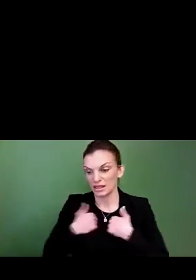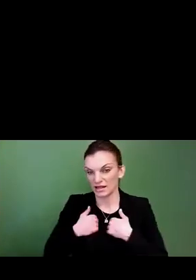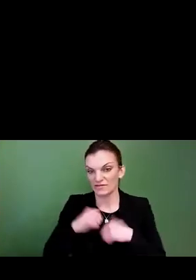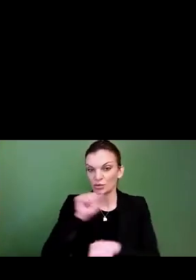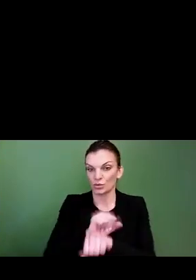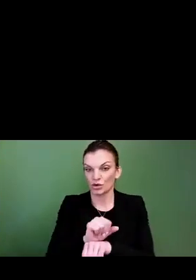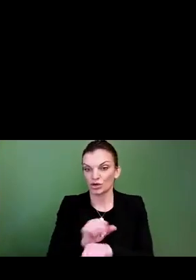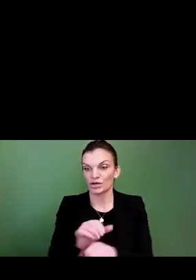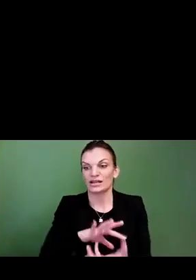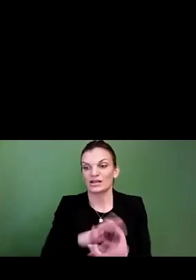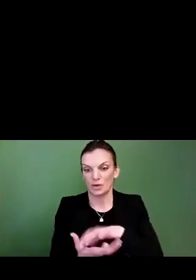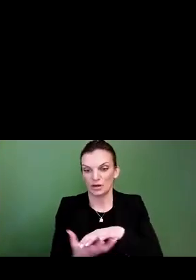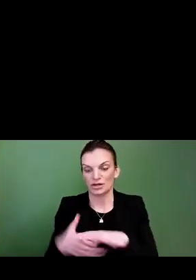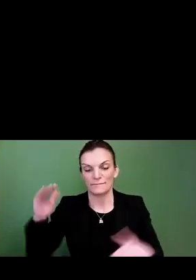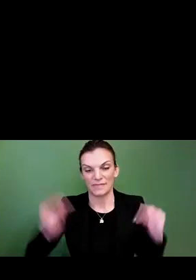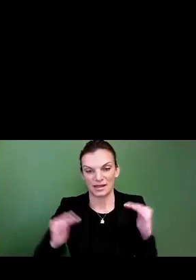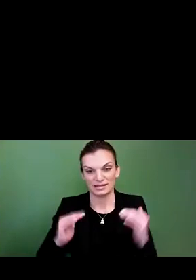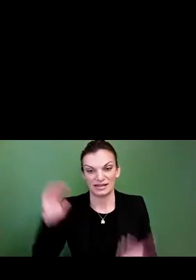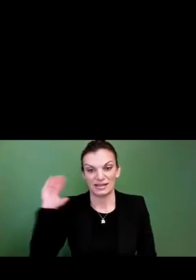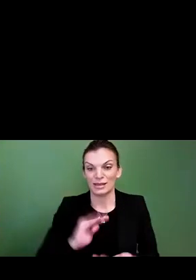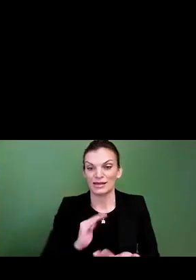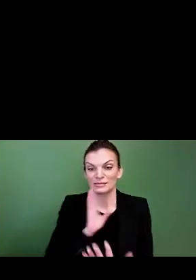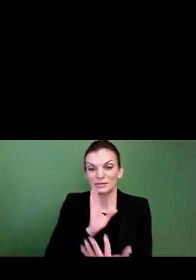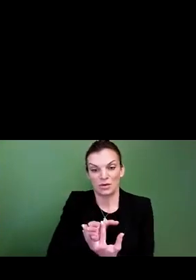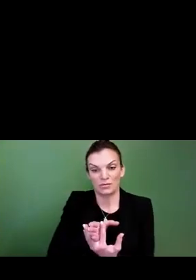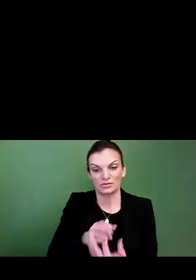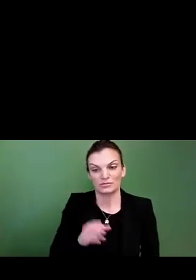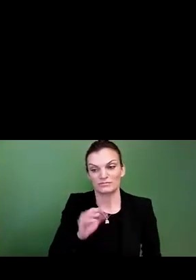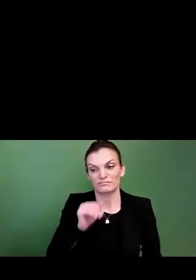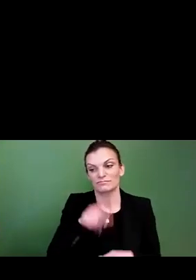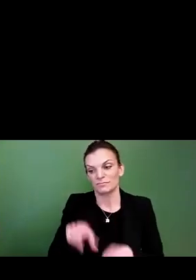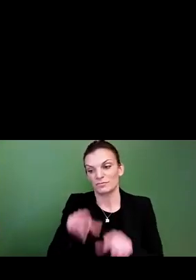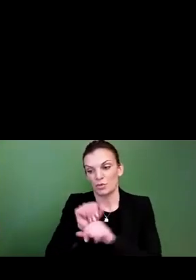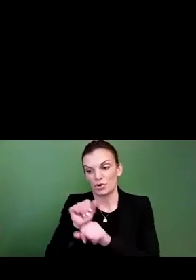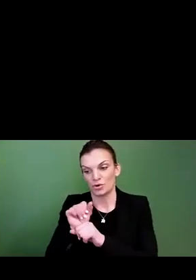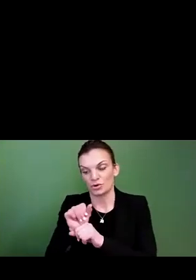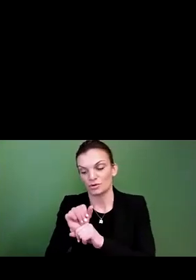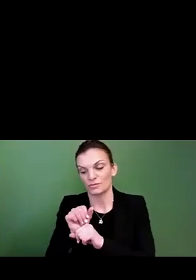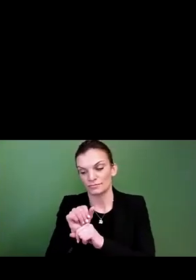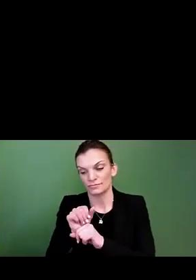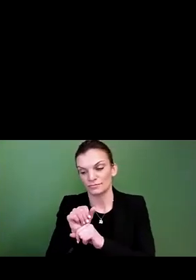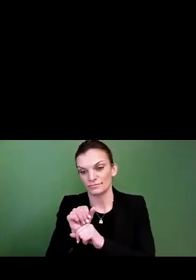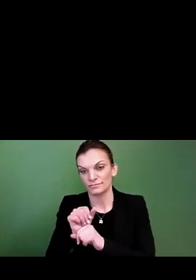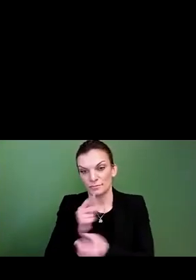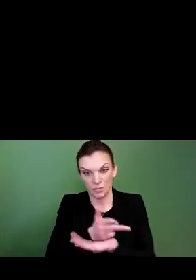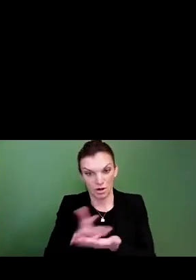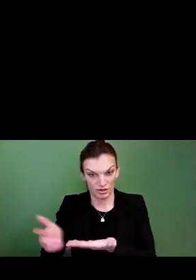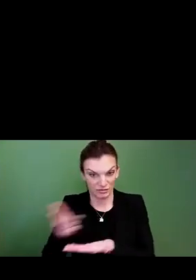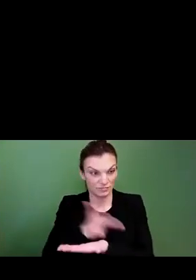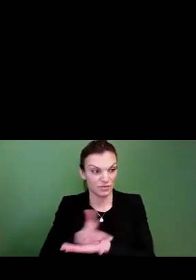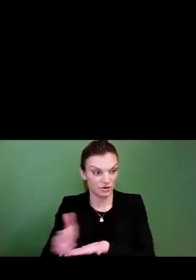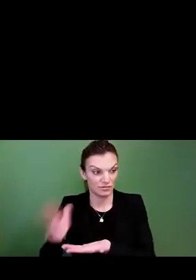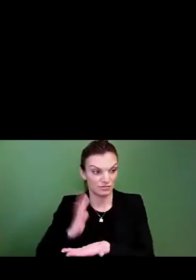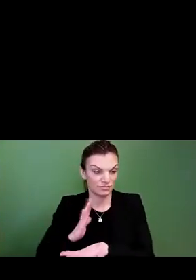integration and balance, less interruptions at work. A big thing was parking.